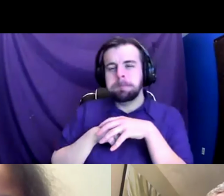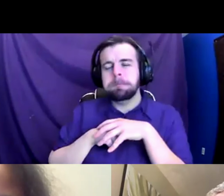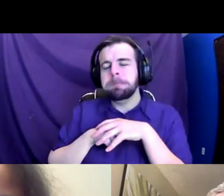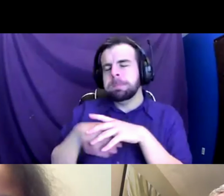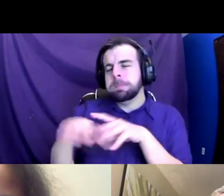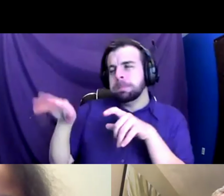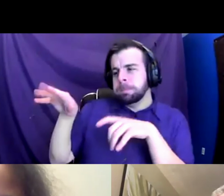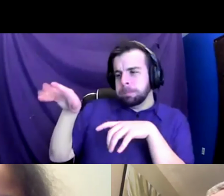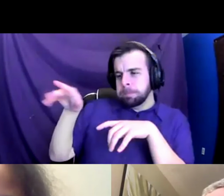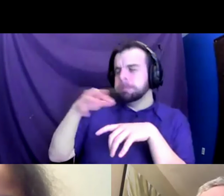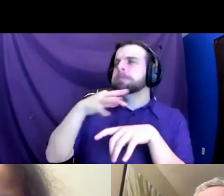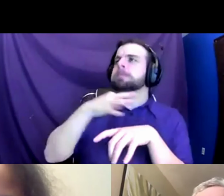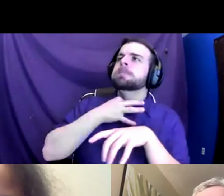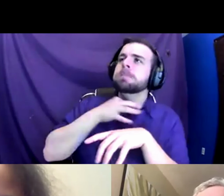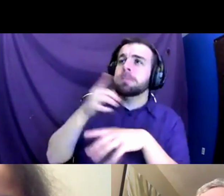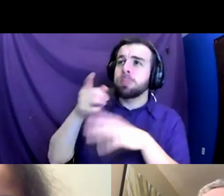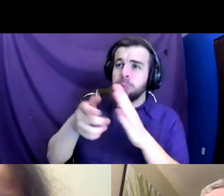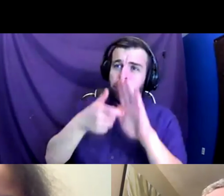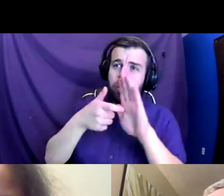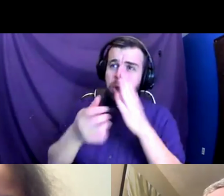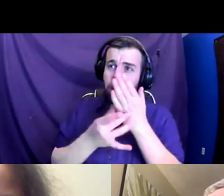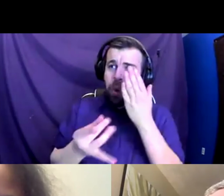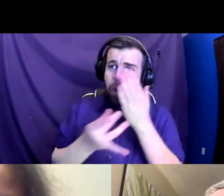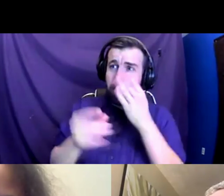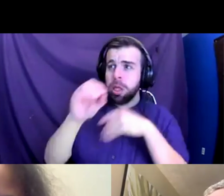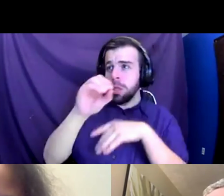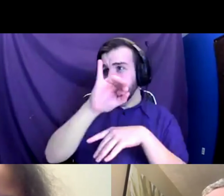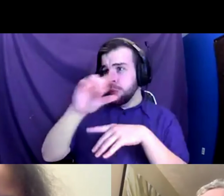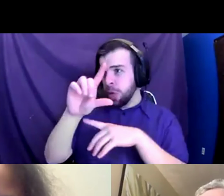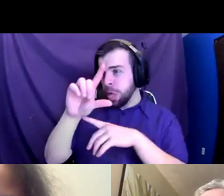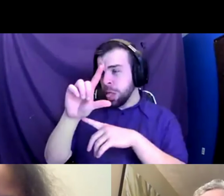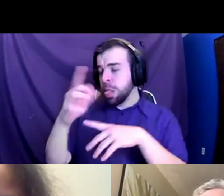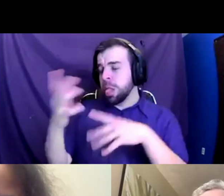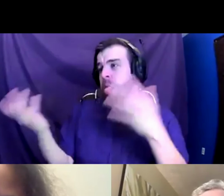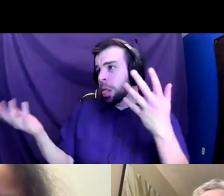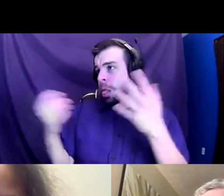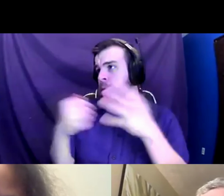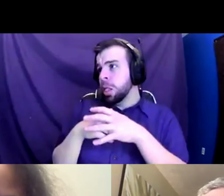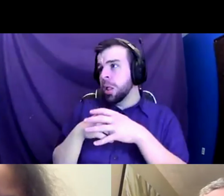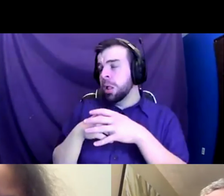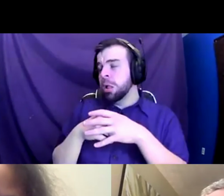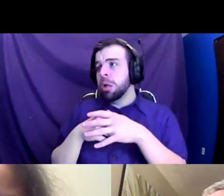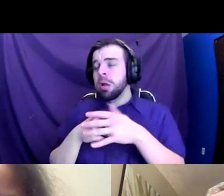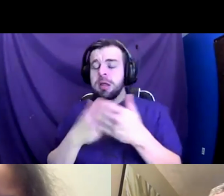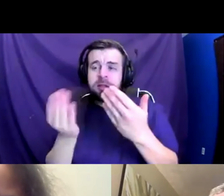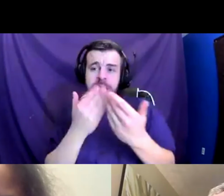require oil? Just in case that somebody, how is it easy to put Braille on it